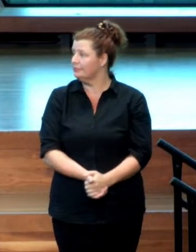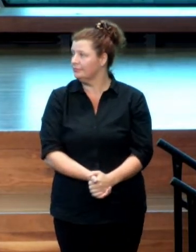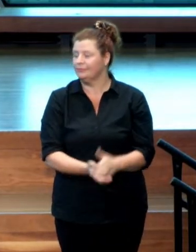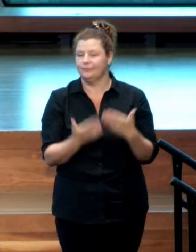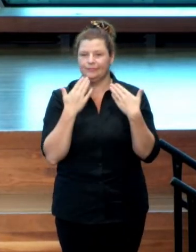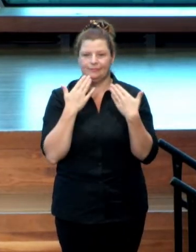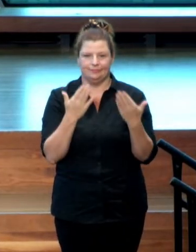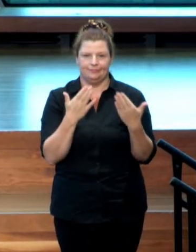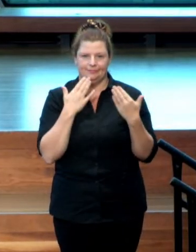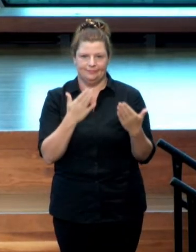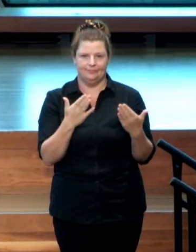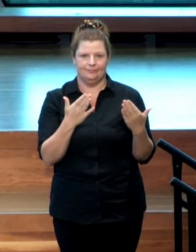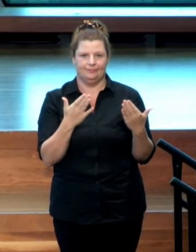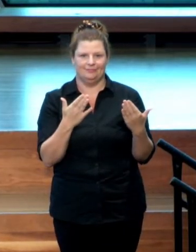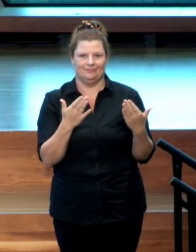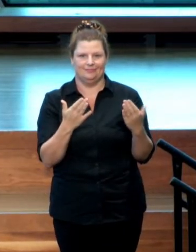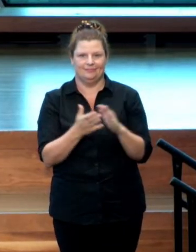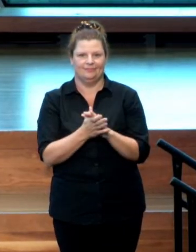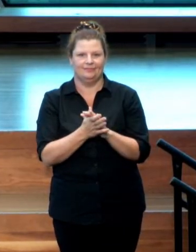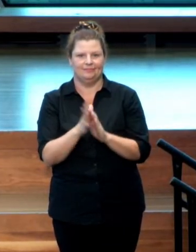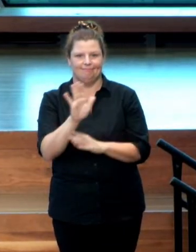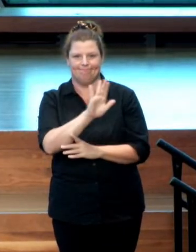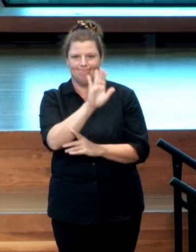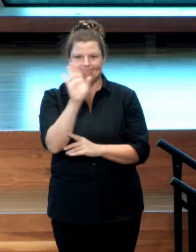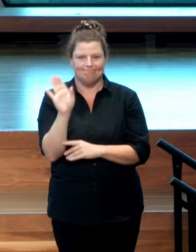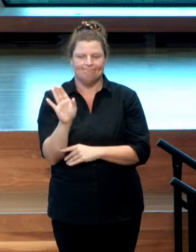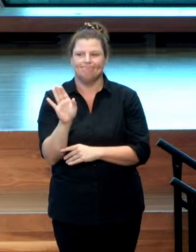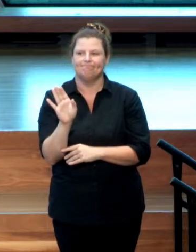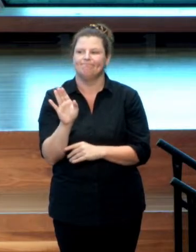Thank you. Hi, folks.